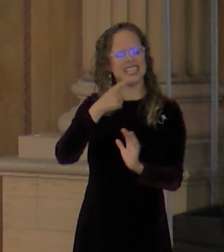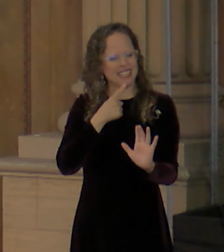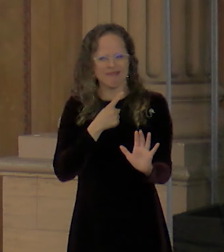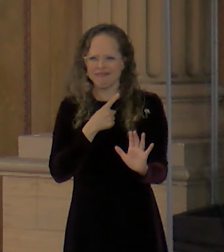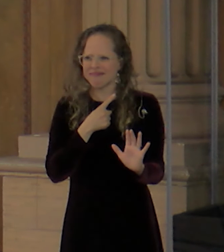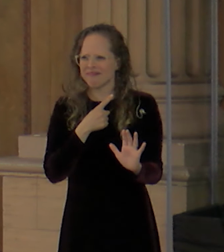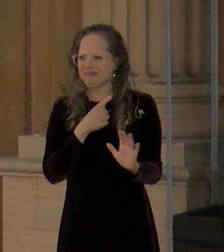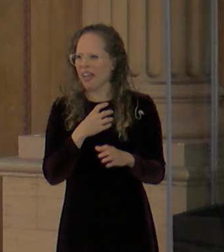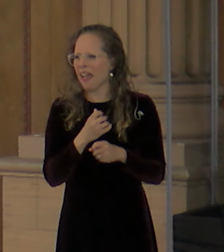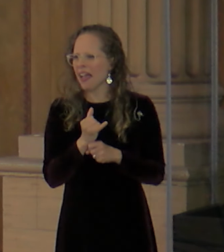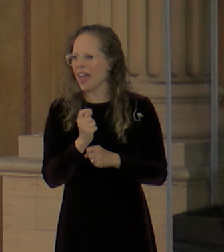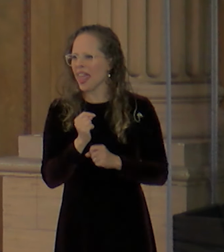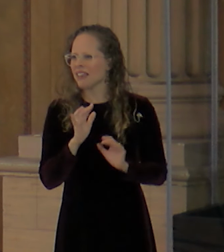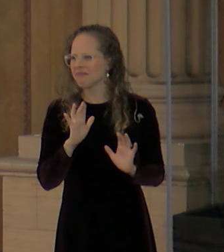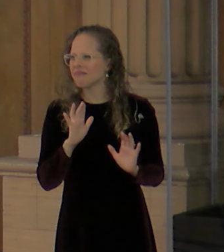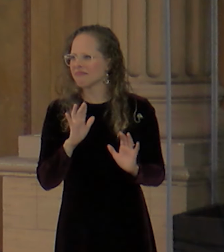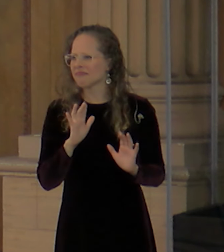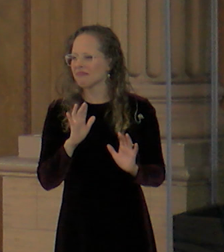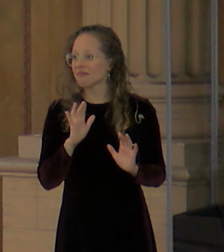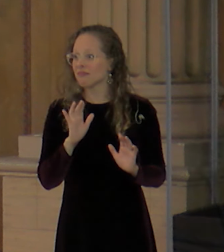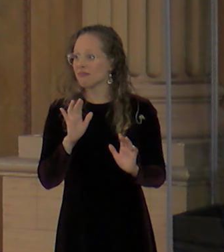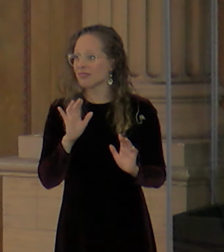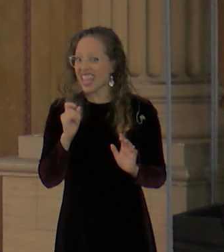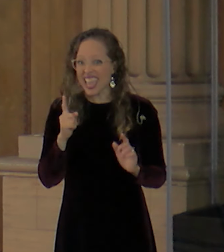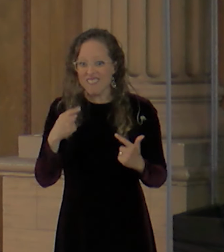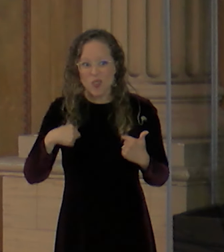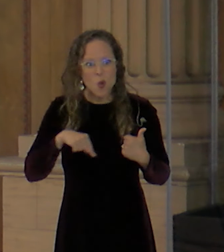Man, if I believed that like I should, what would that do to me?